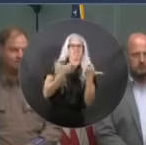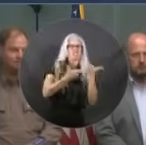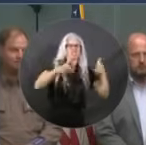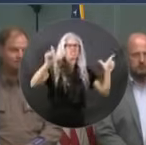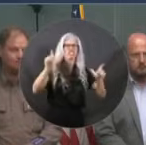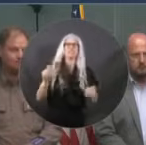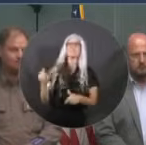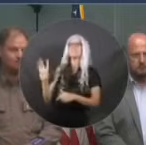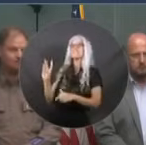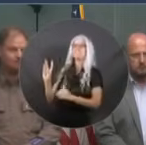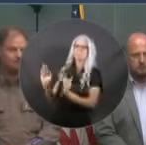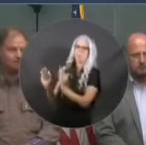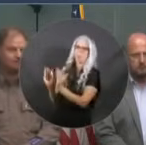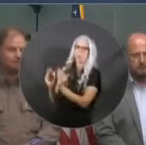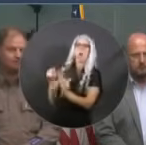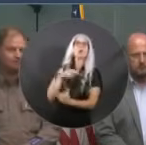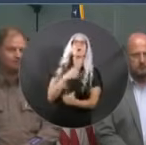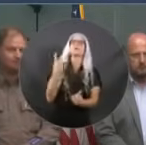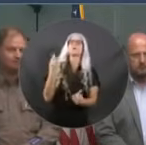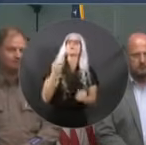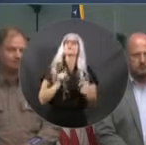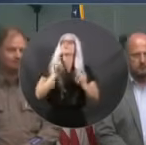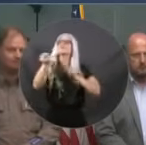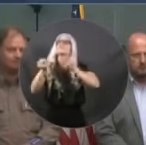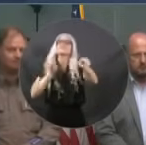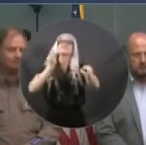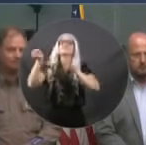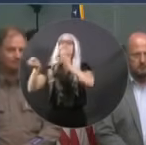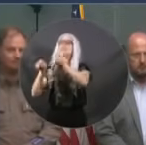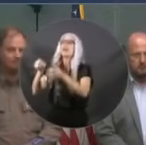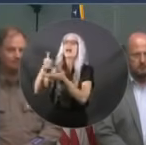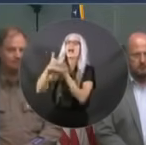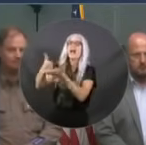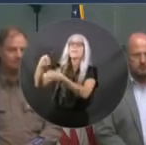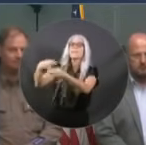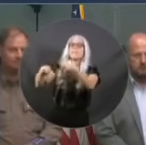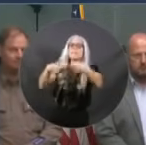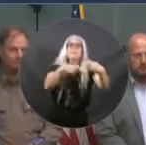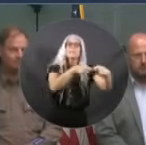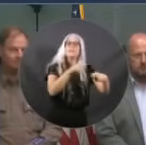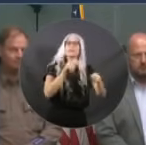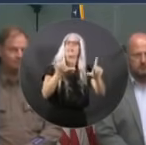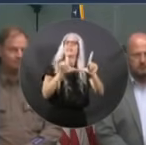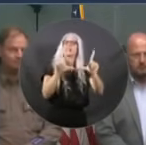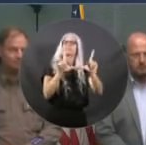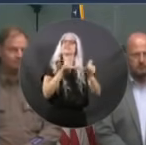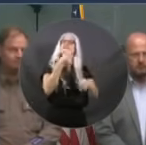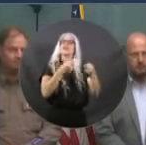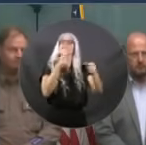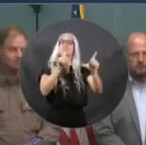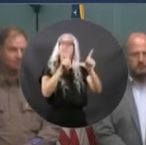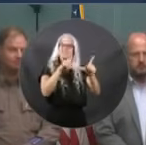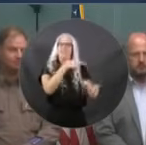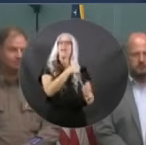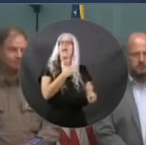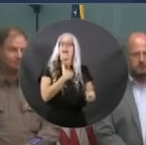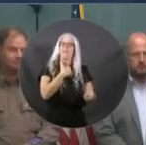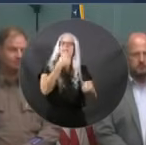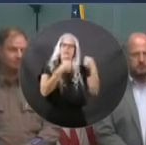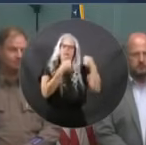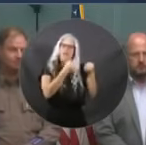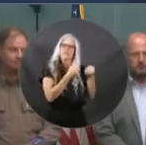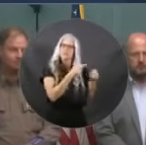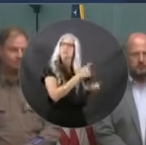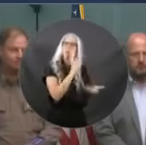documents such as driver's license. Hopefully that's not going to be necessary, but if you end up in that situation, we want to have folks that are going to be able to help you out with